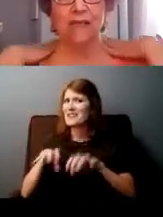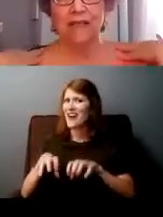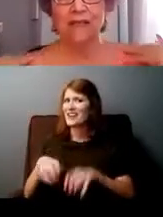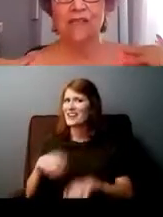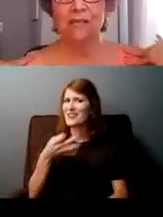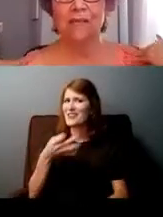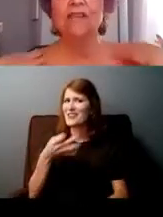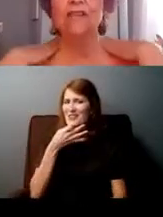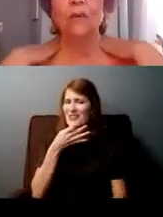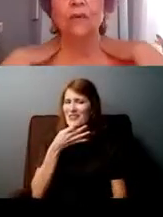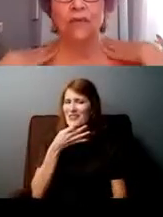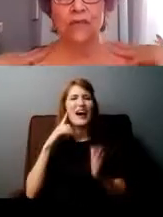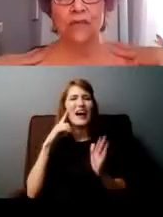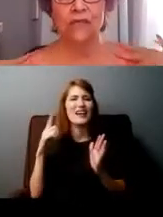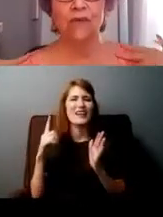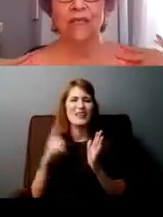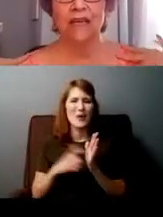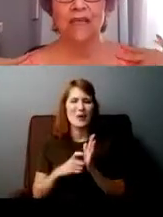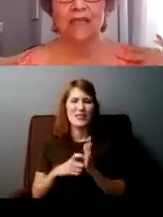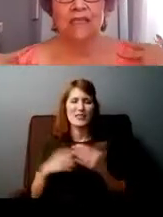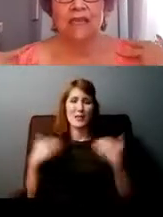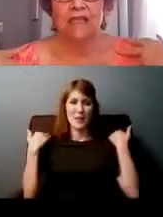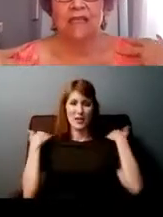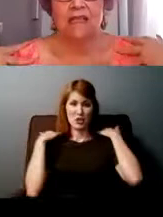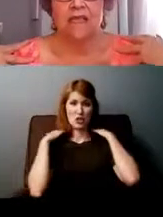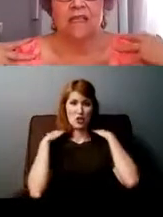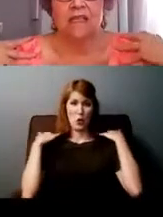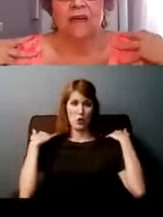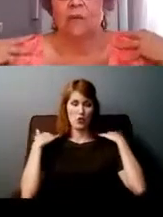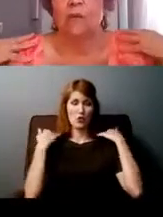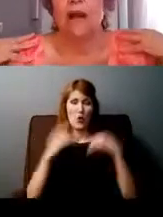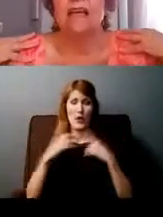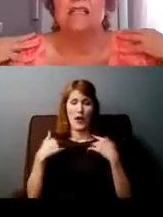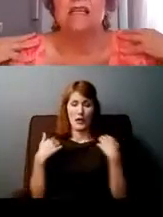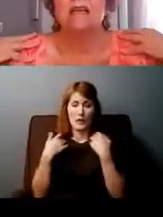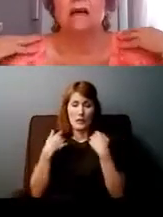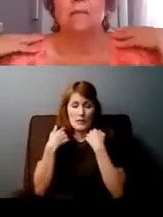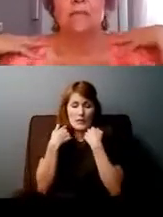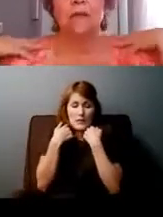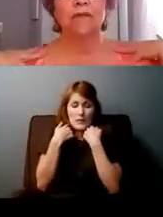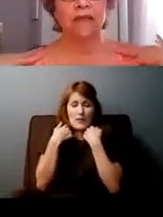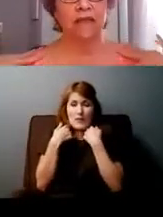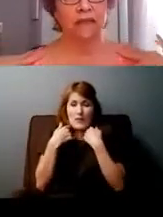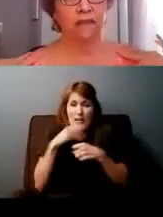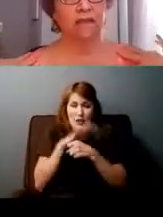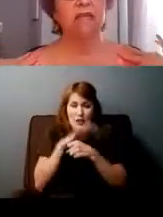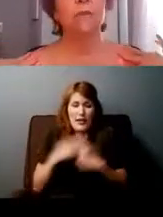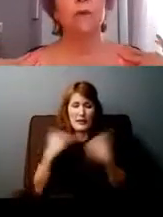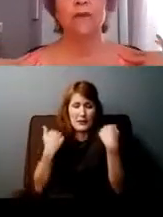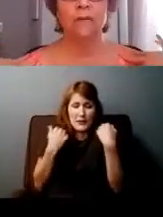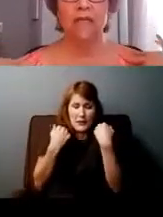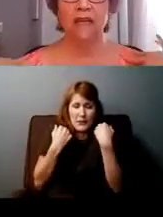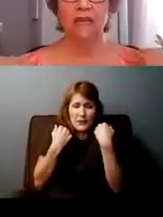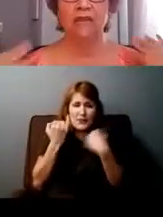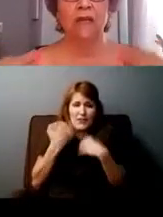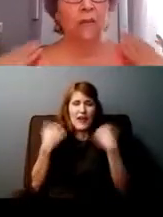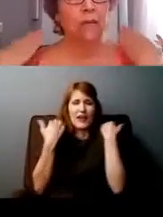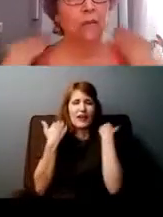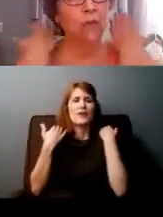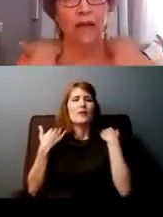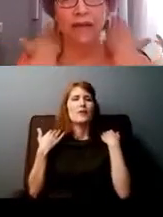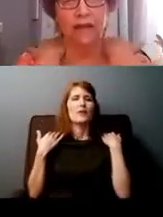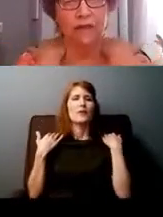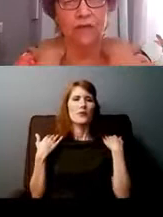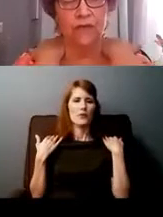notice that my shoulders, as soon as I get tense, they start rising up. So if I can at least pull them down,